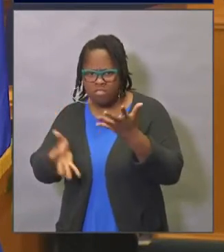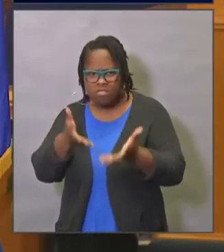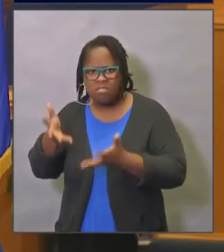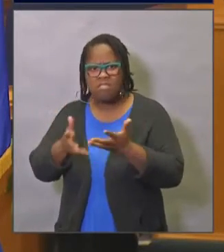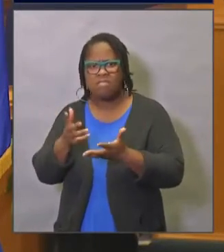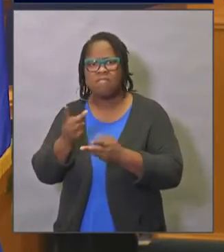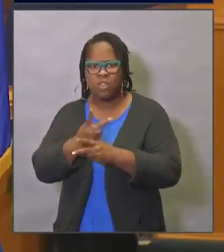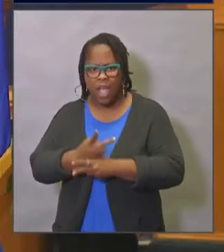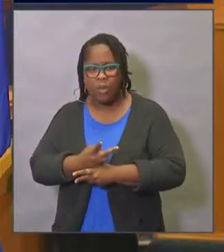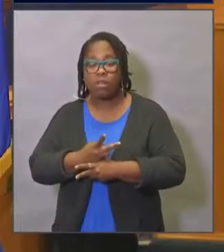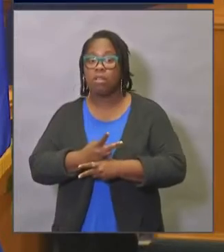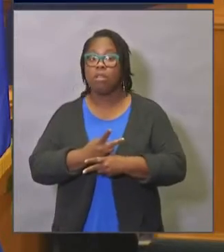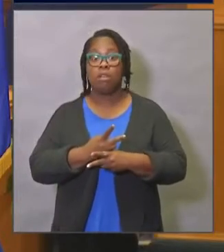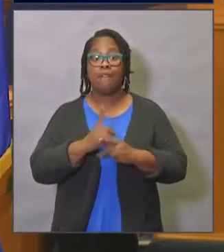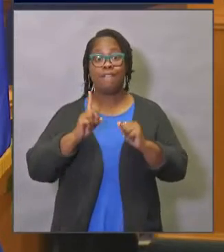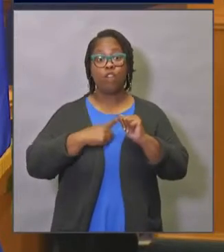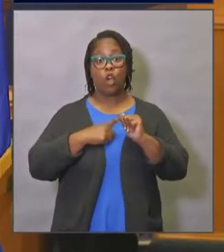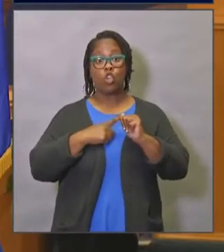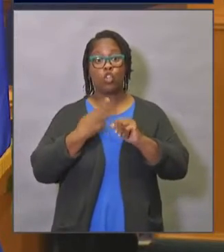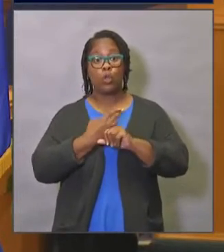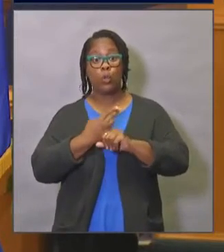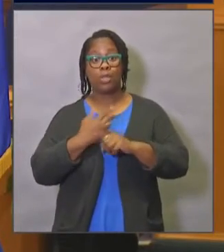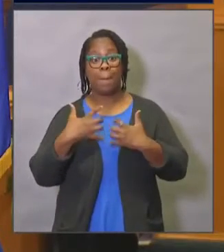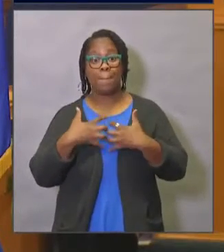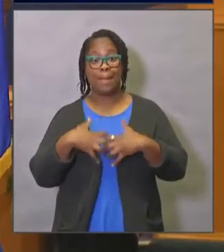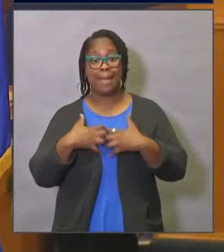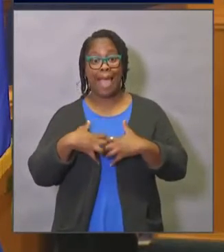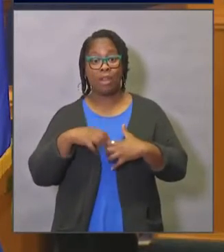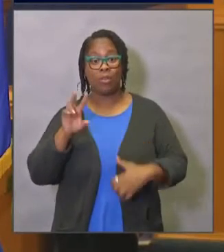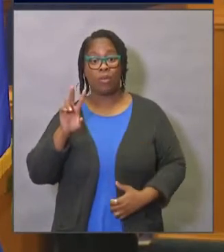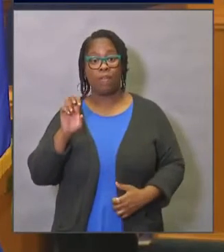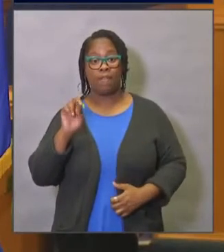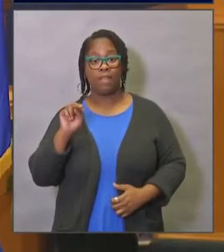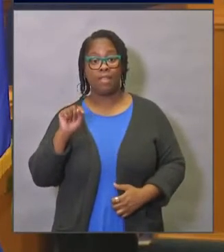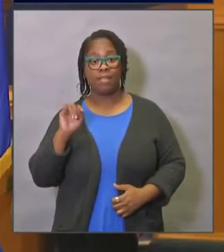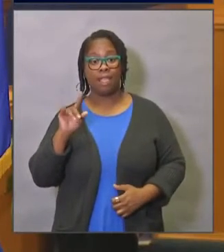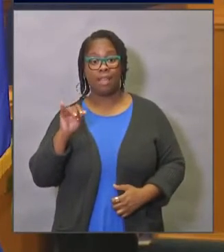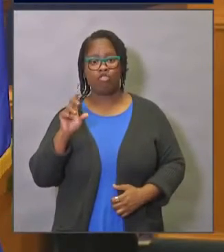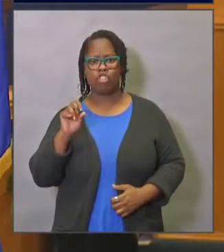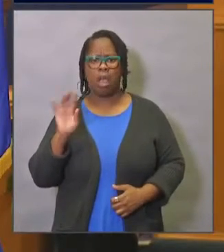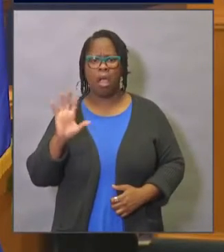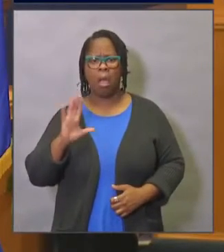breathing. It's better to use high flow oxygen. Prone positioning has been helpful.